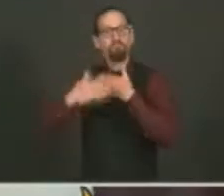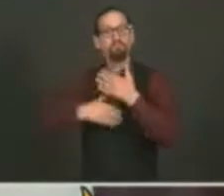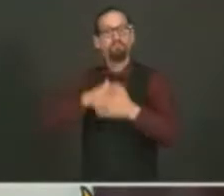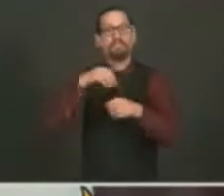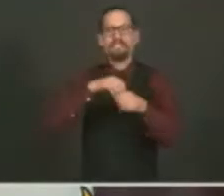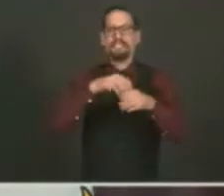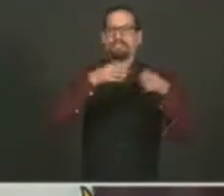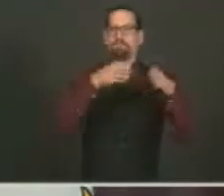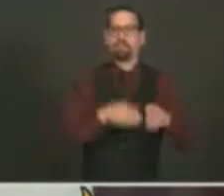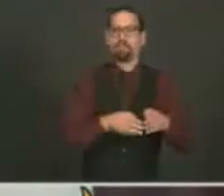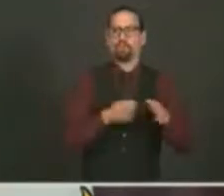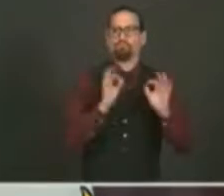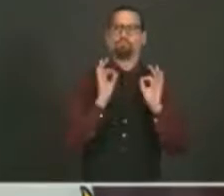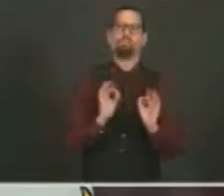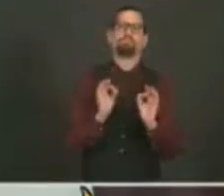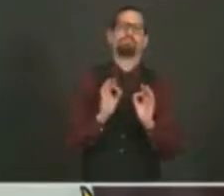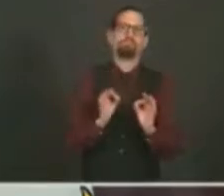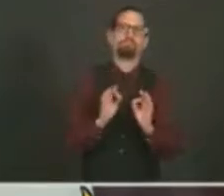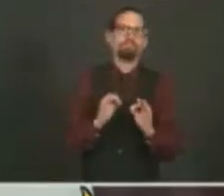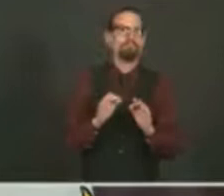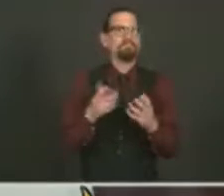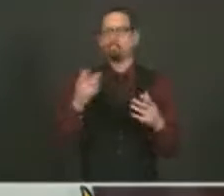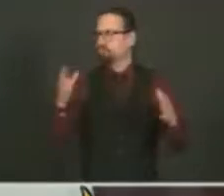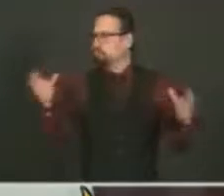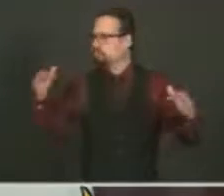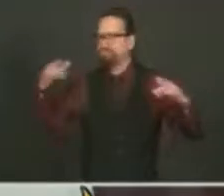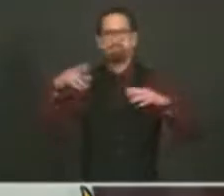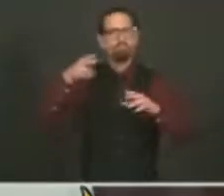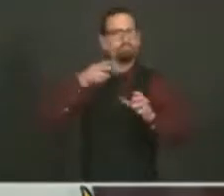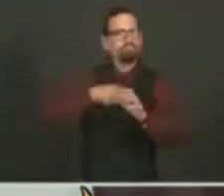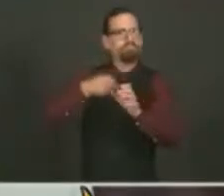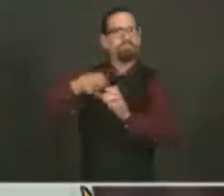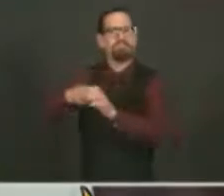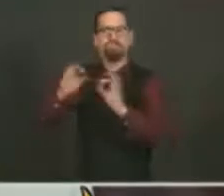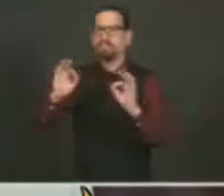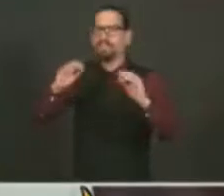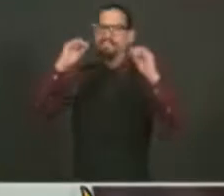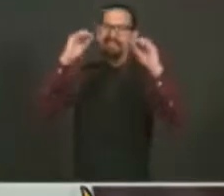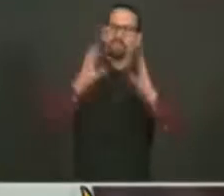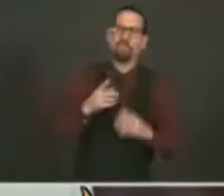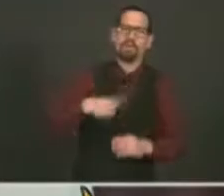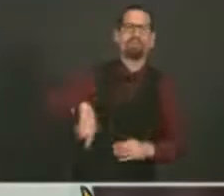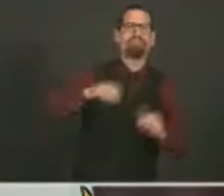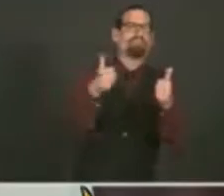possible. So thank you, thank you, thank you. Teachers, principals,